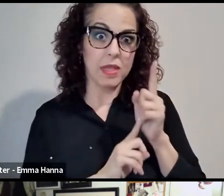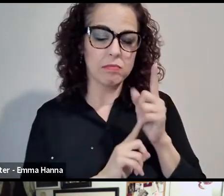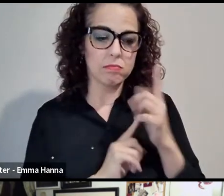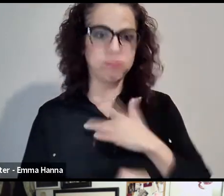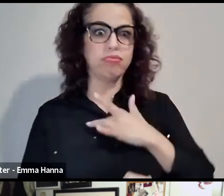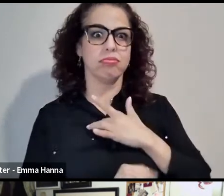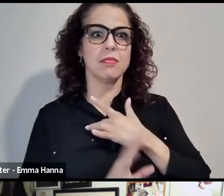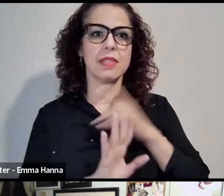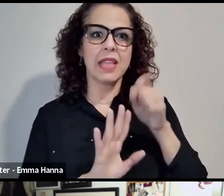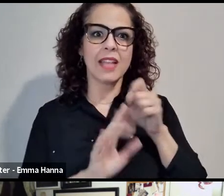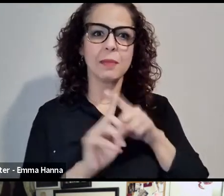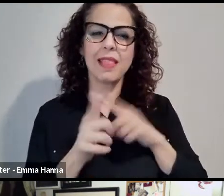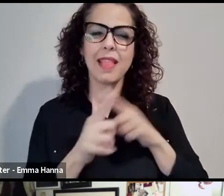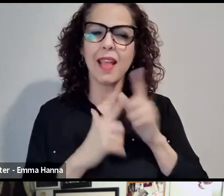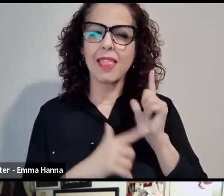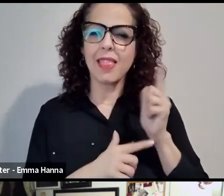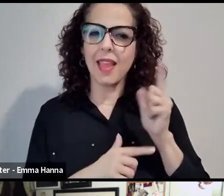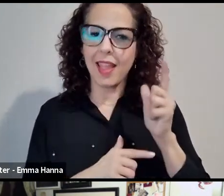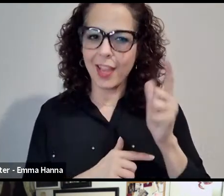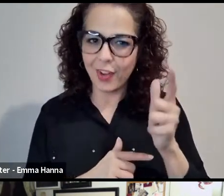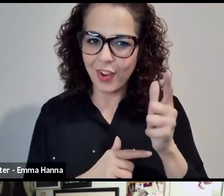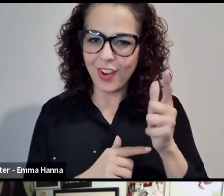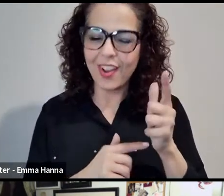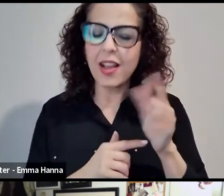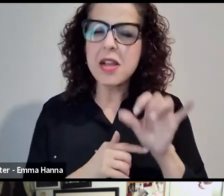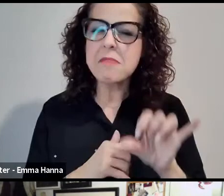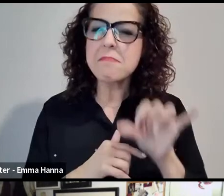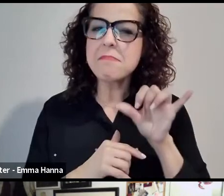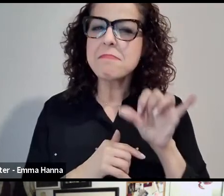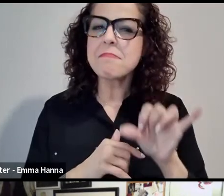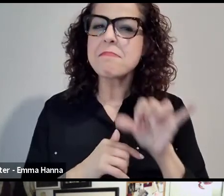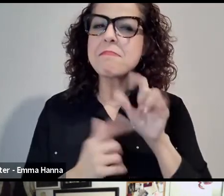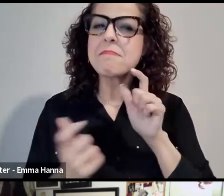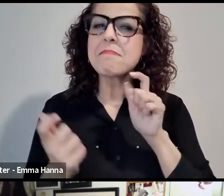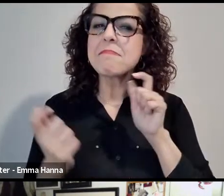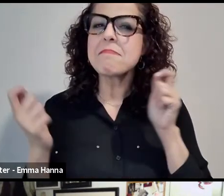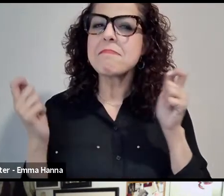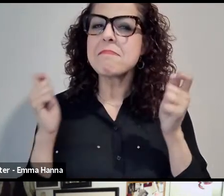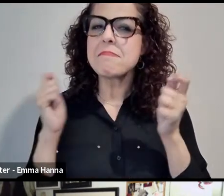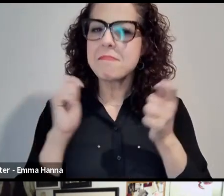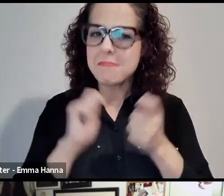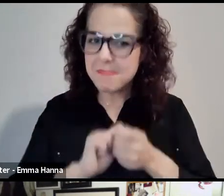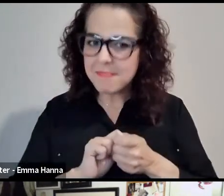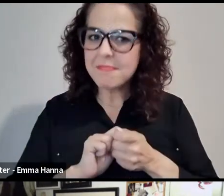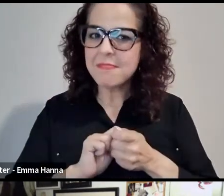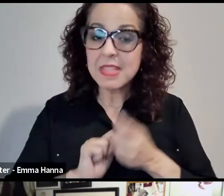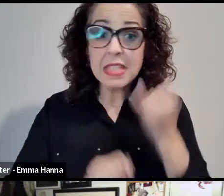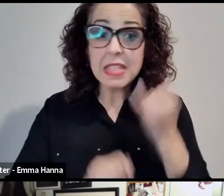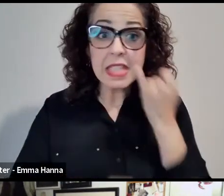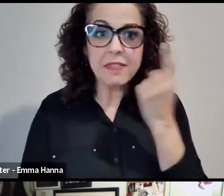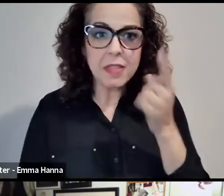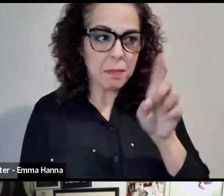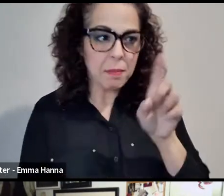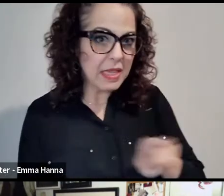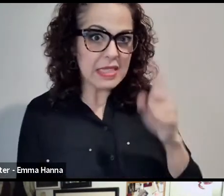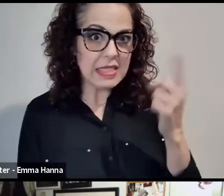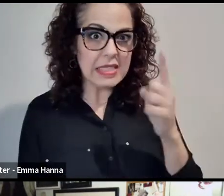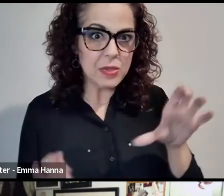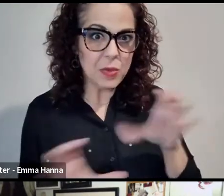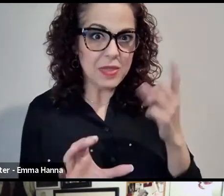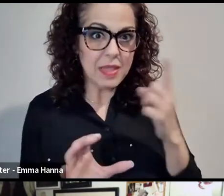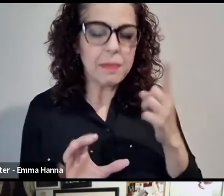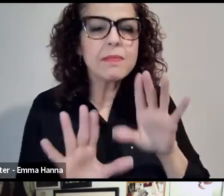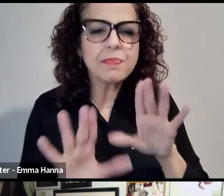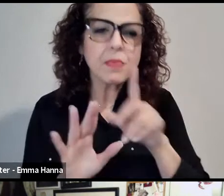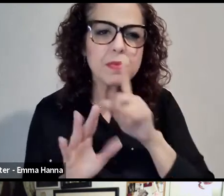to really love that because it made me really cope. Like if somebody does something, the big problem